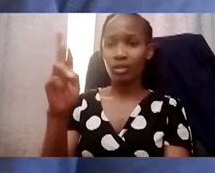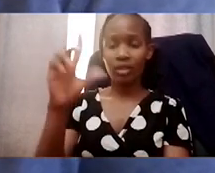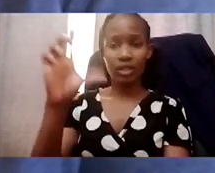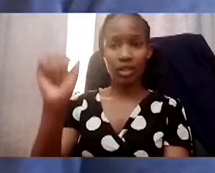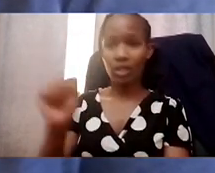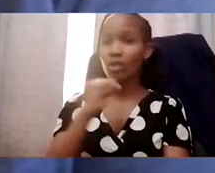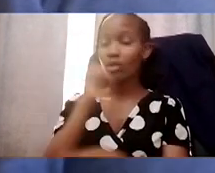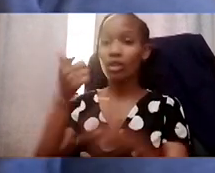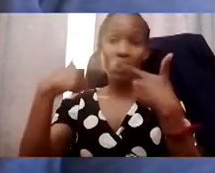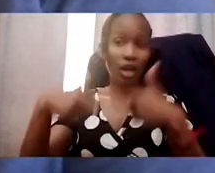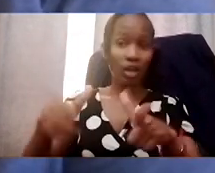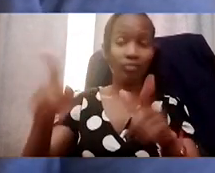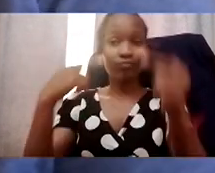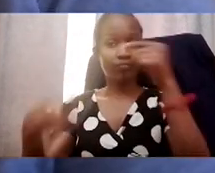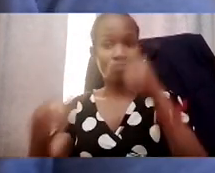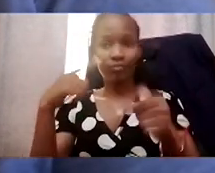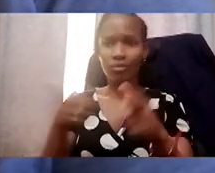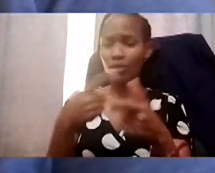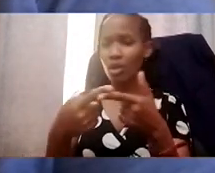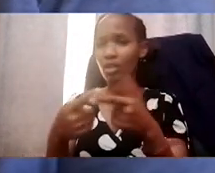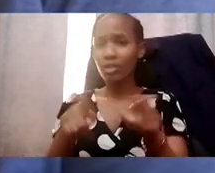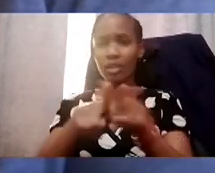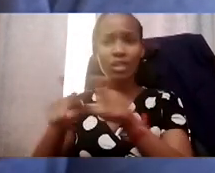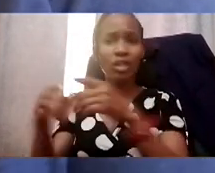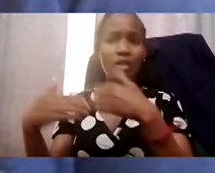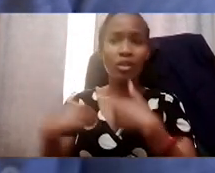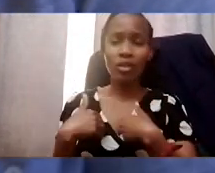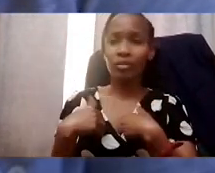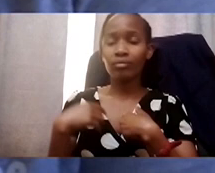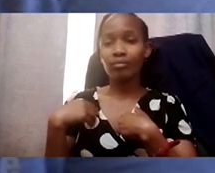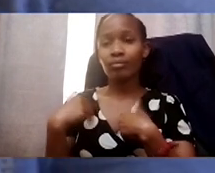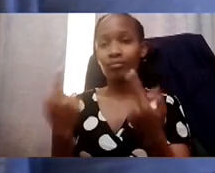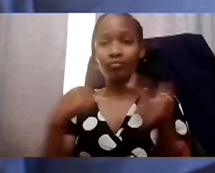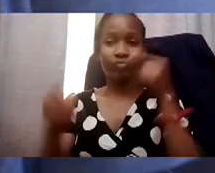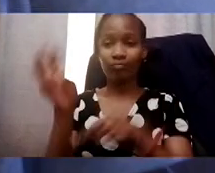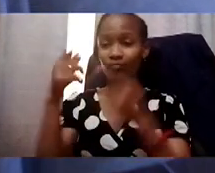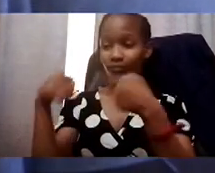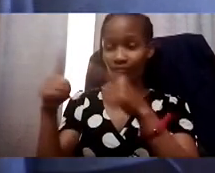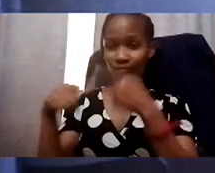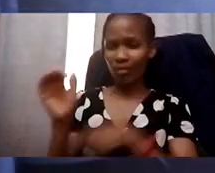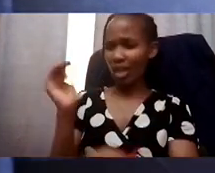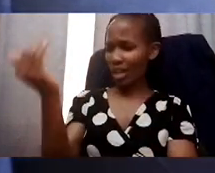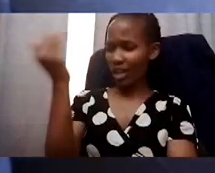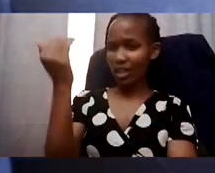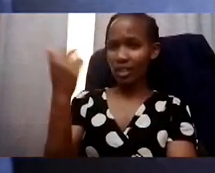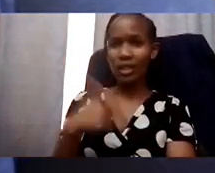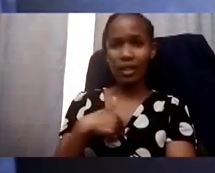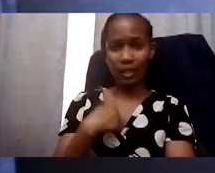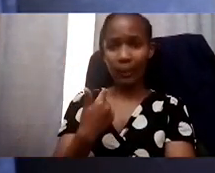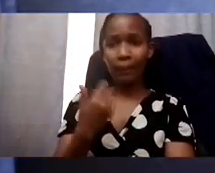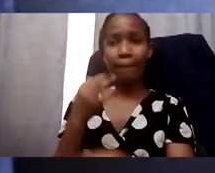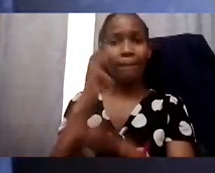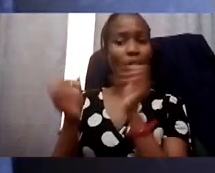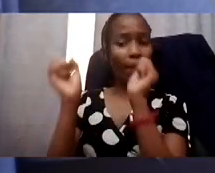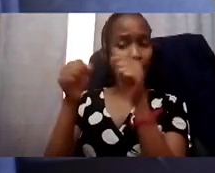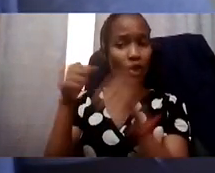in Indonesia, and then they were also the victims themselves. So I asked my own government if it's possible for me to go to